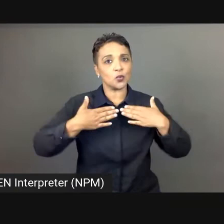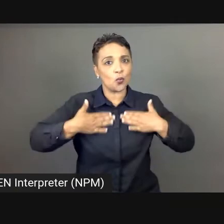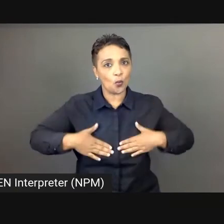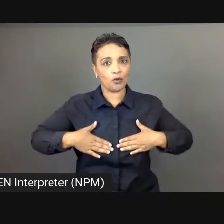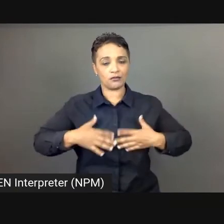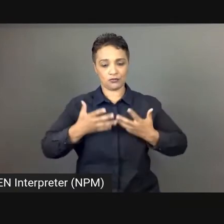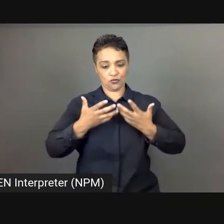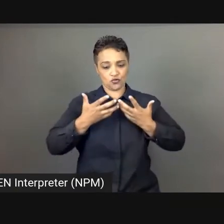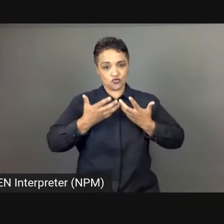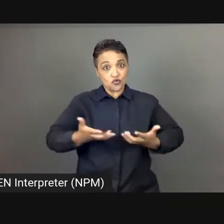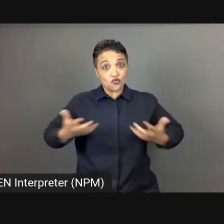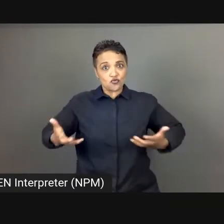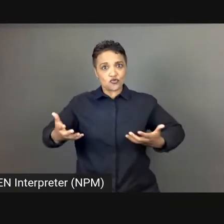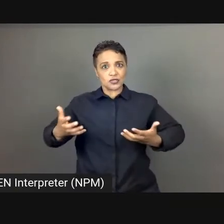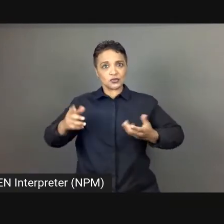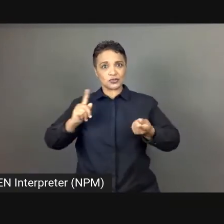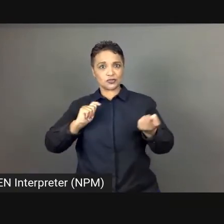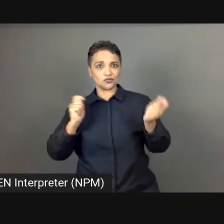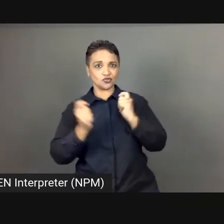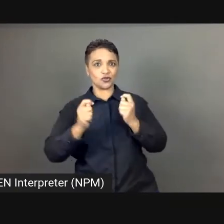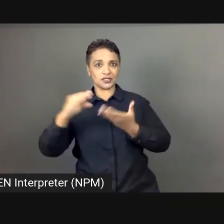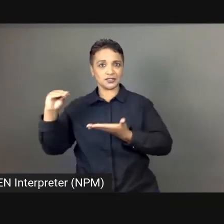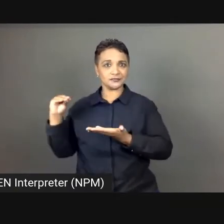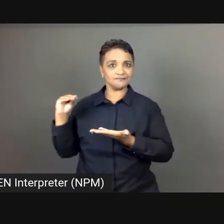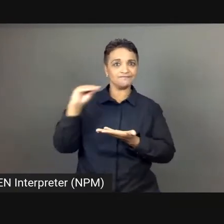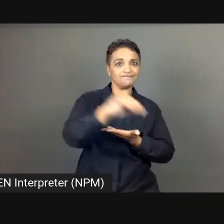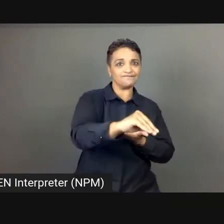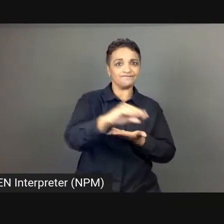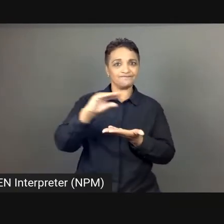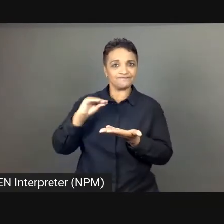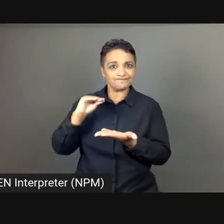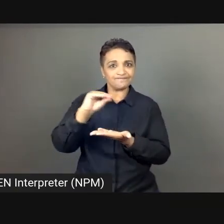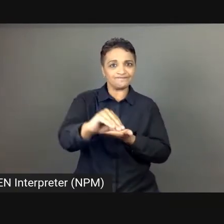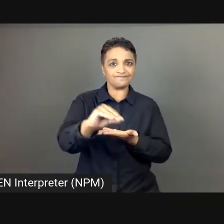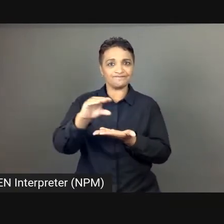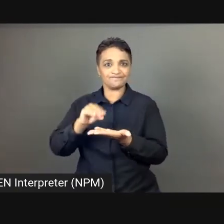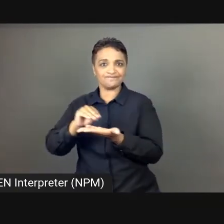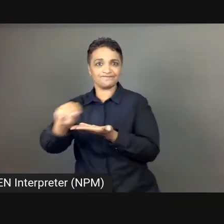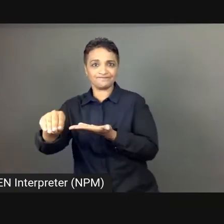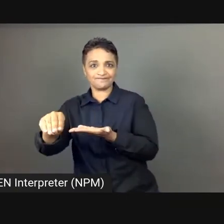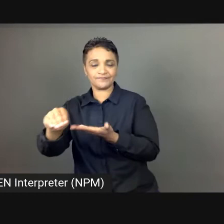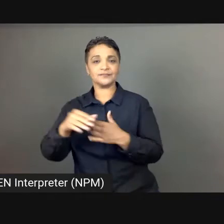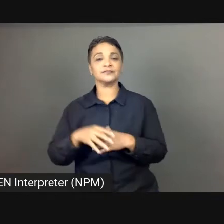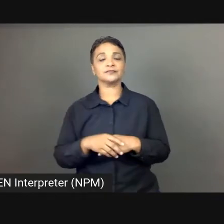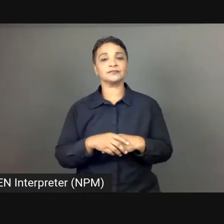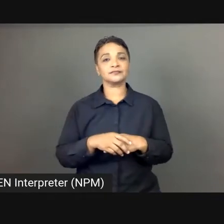to activists, groups and movements, and that have set up